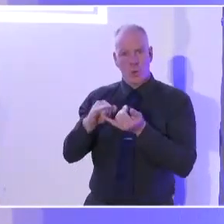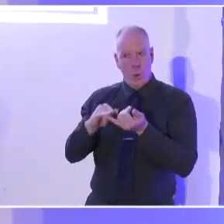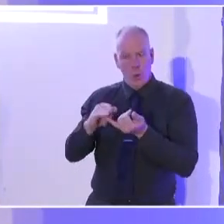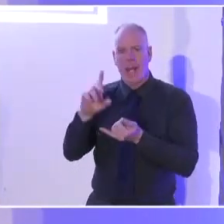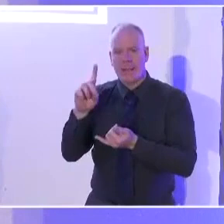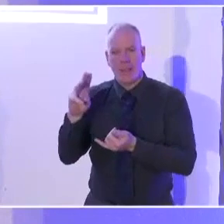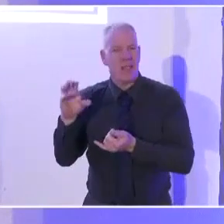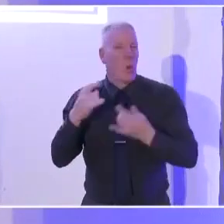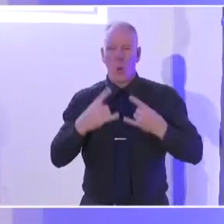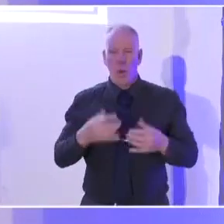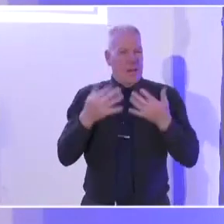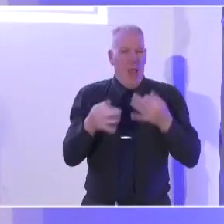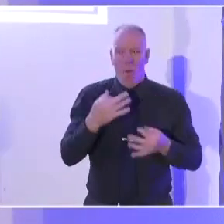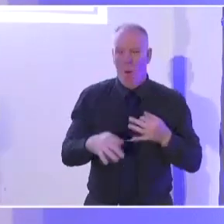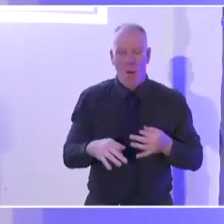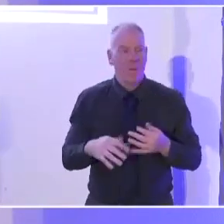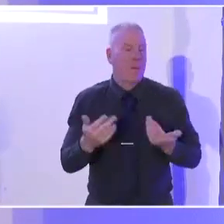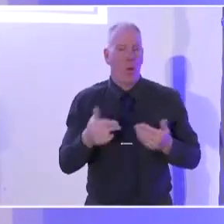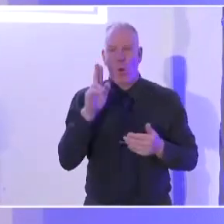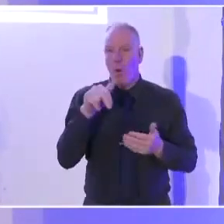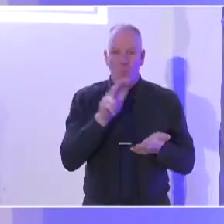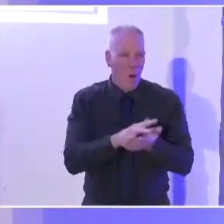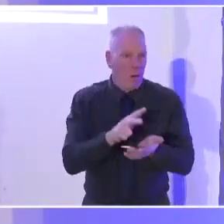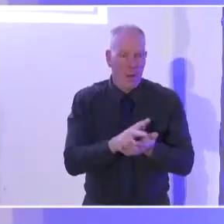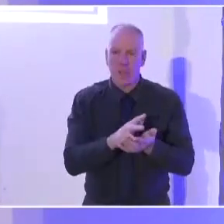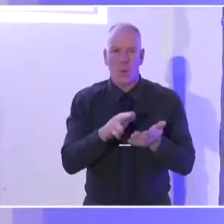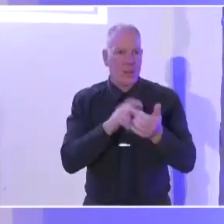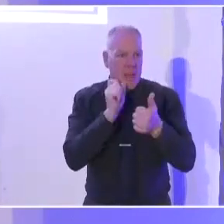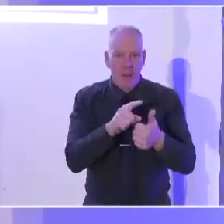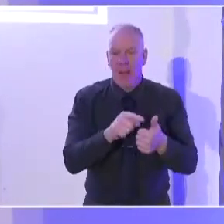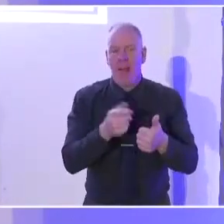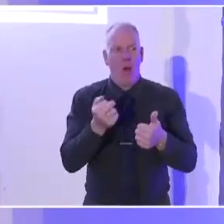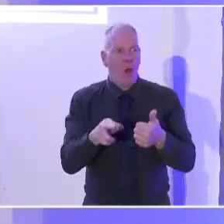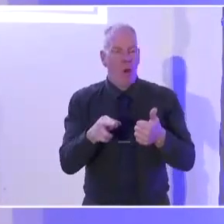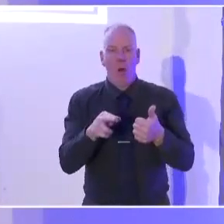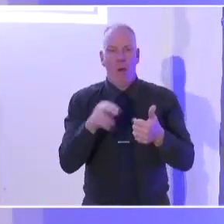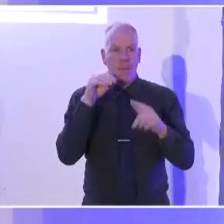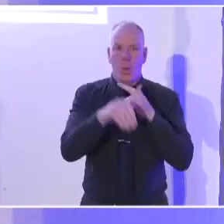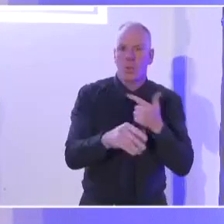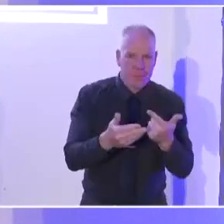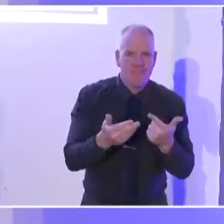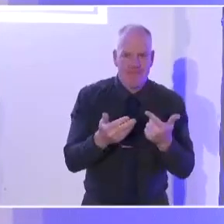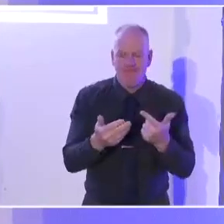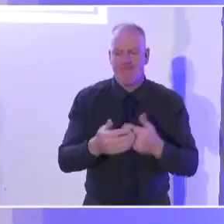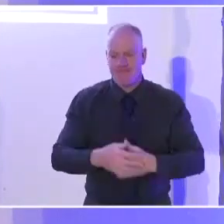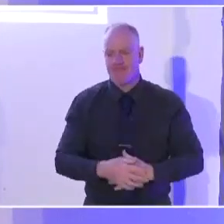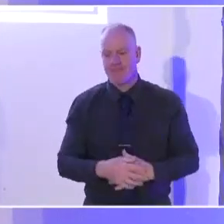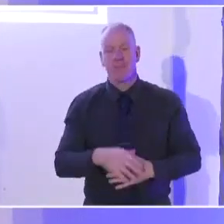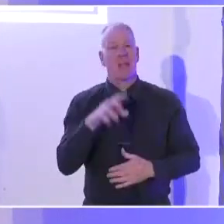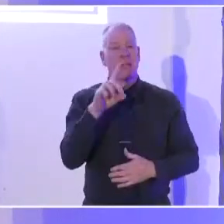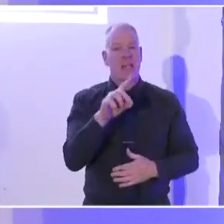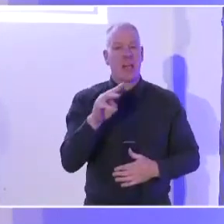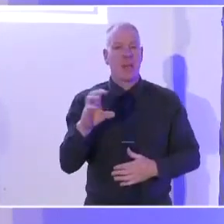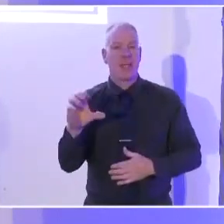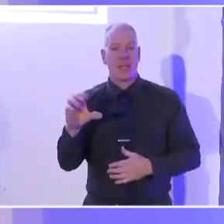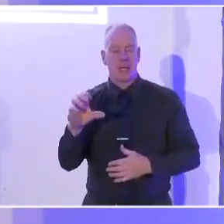error type breaches that unauthorized disclosure by way of email or unauthorized disclosure by way of post. The DPC, in